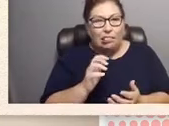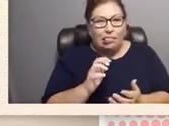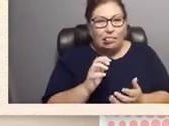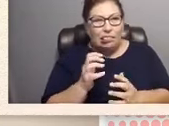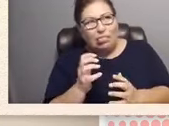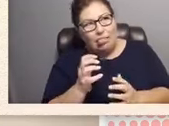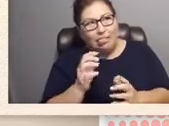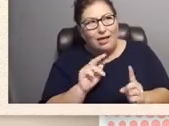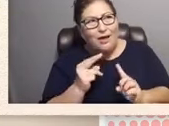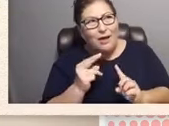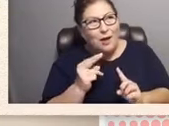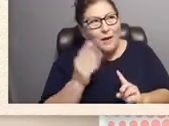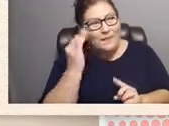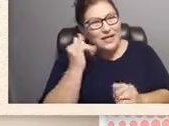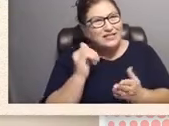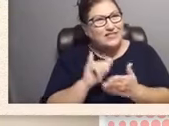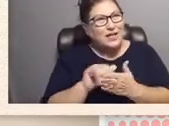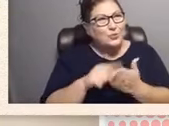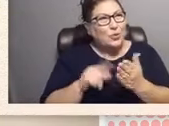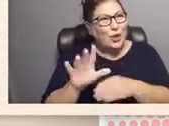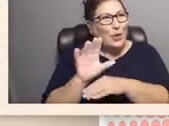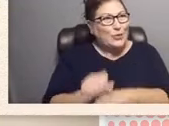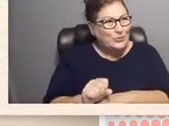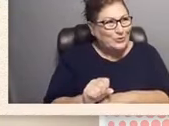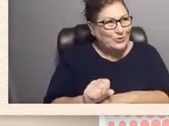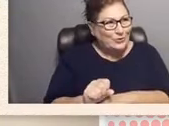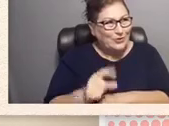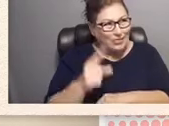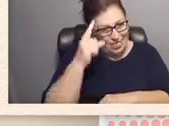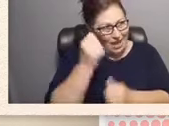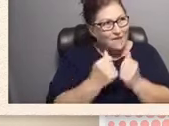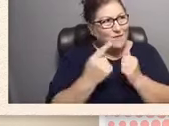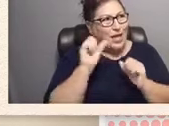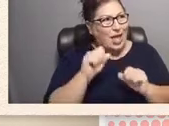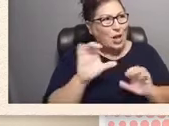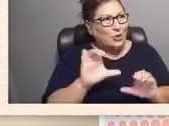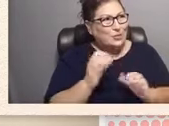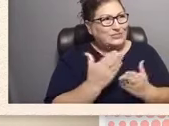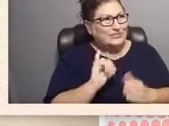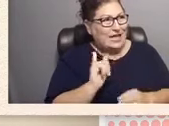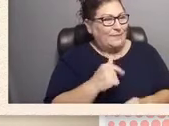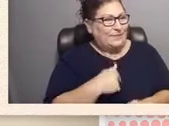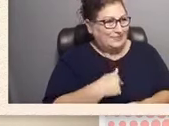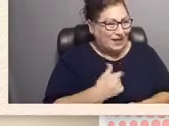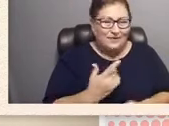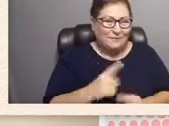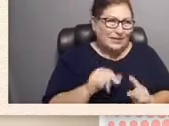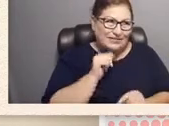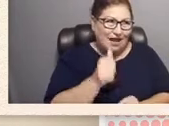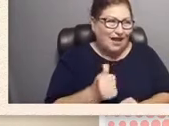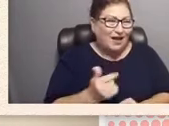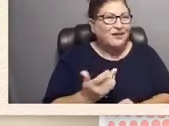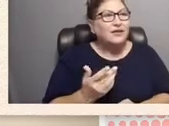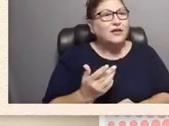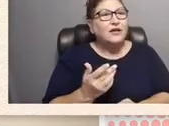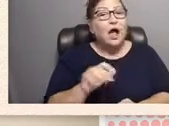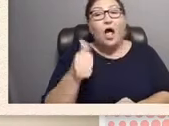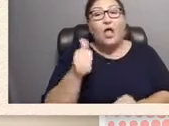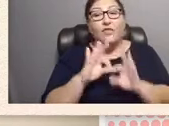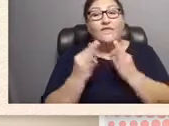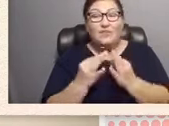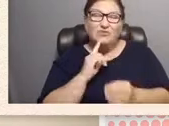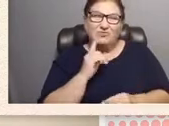they were used to. Um, and as far as other family members, you know, it's just difficult. Some people didn't